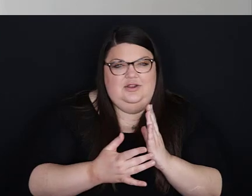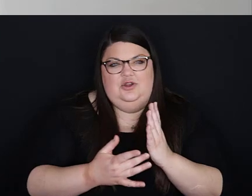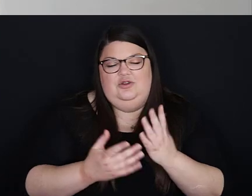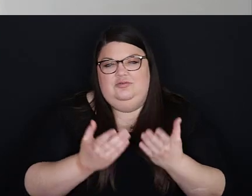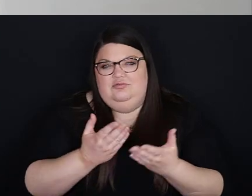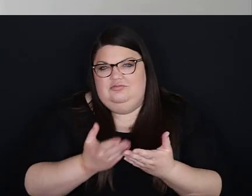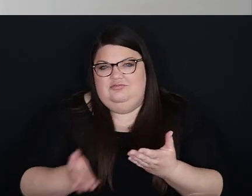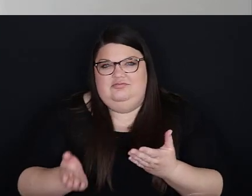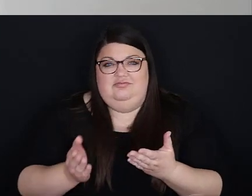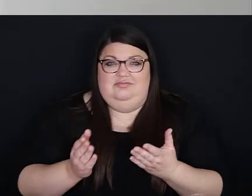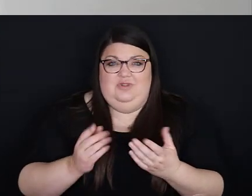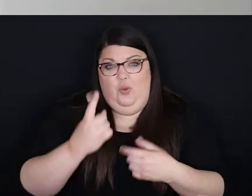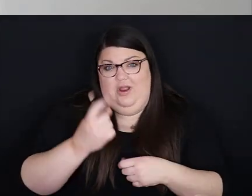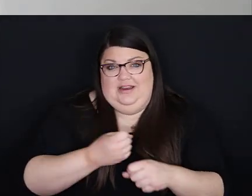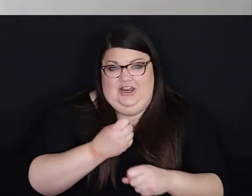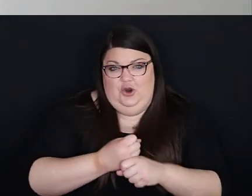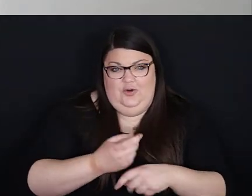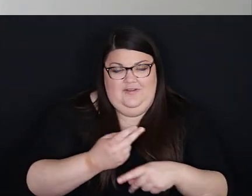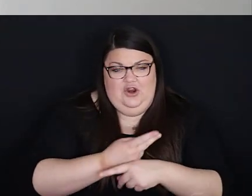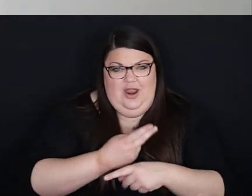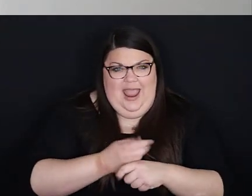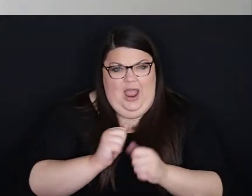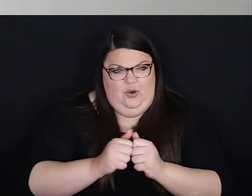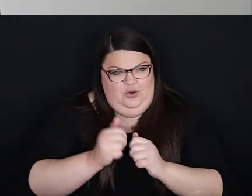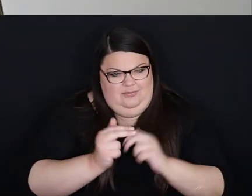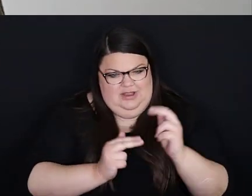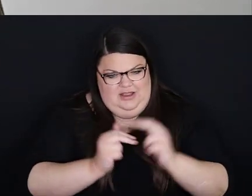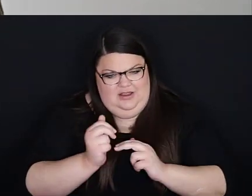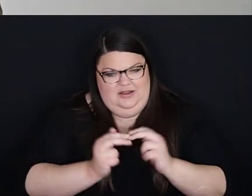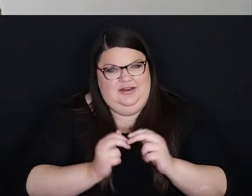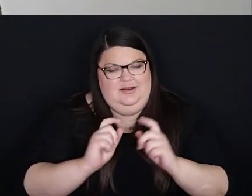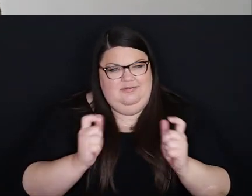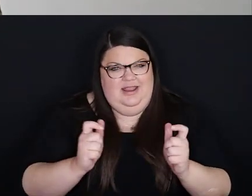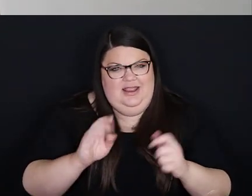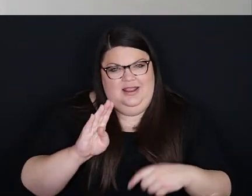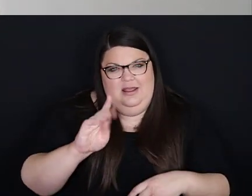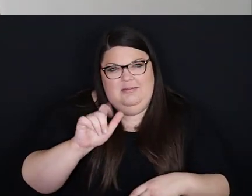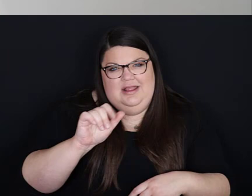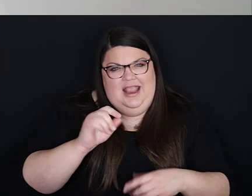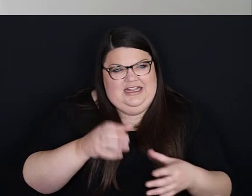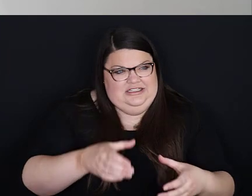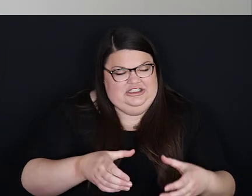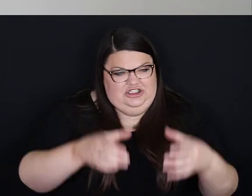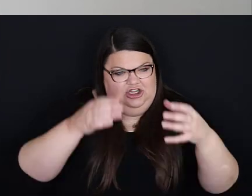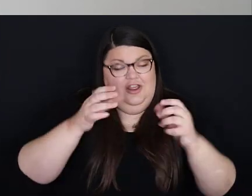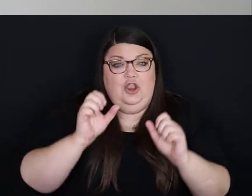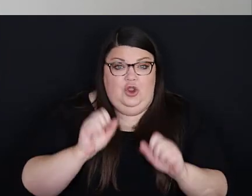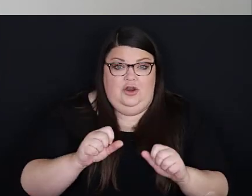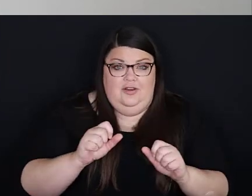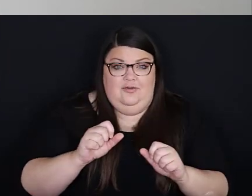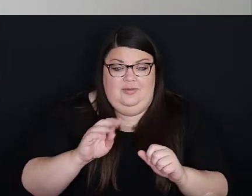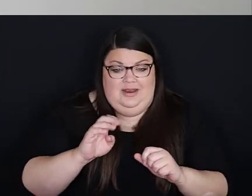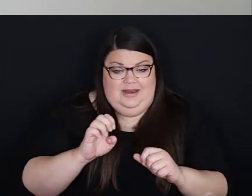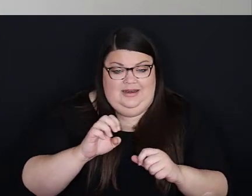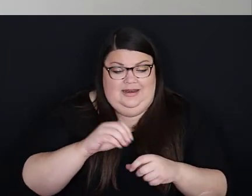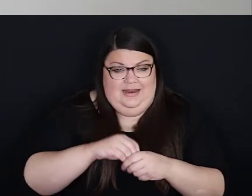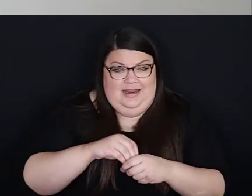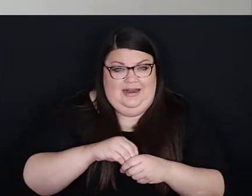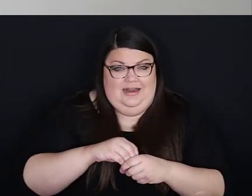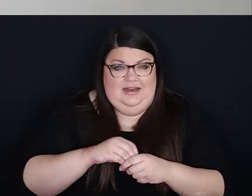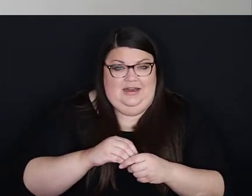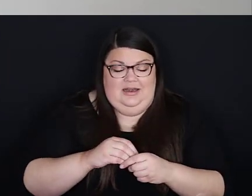technological, it took a year to figure out how to build those big blades because they could have been in a mold that